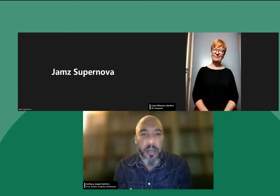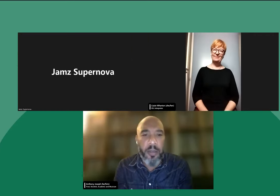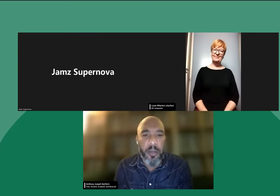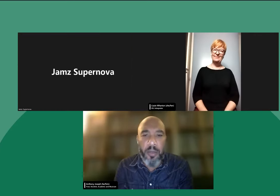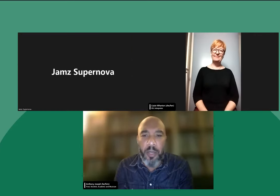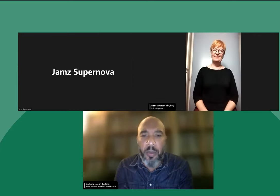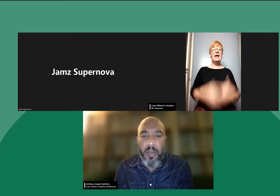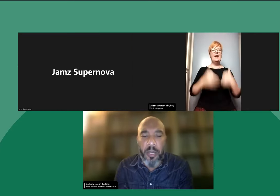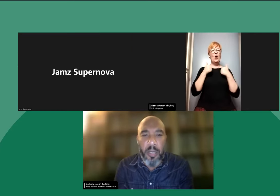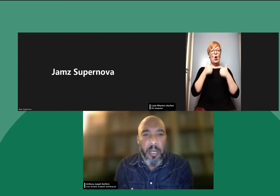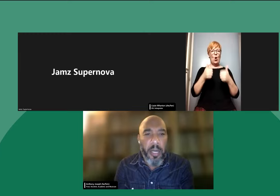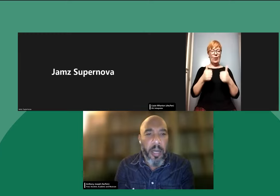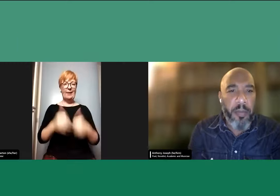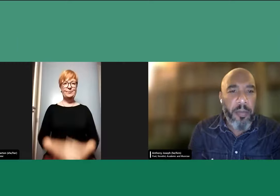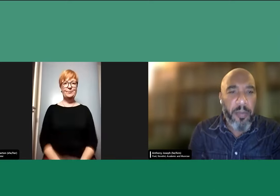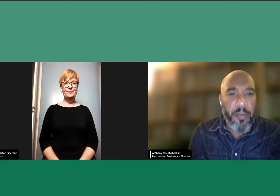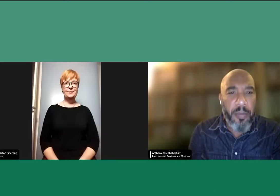Okay. So